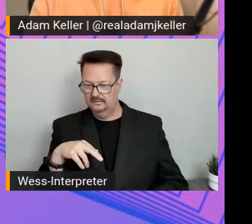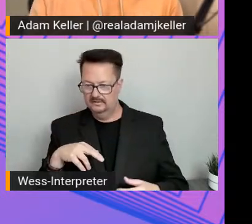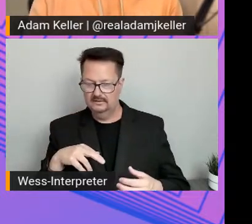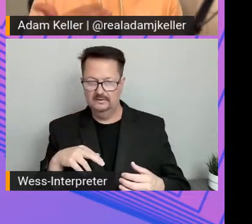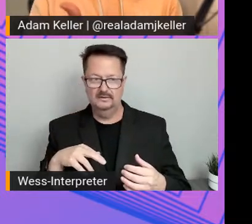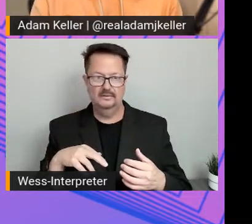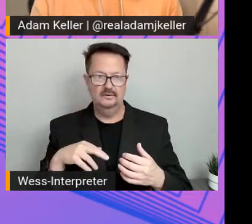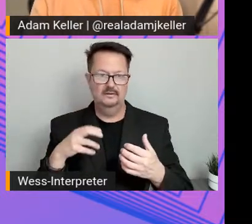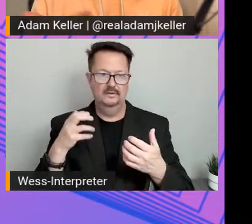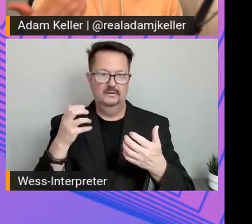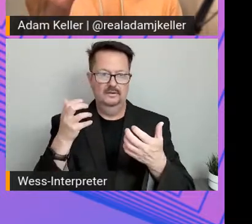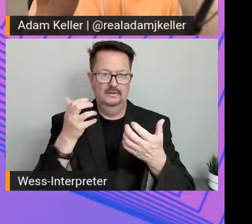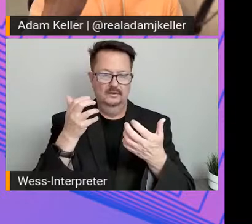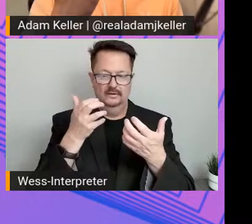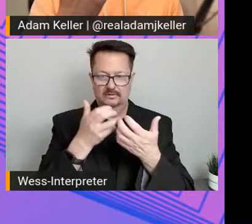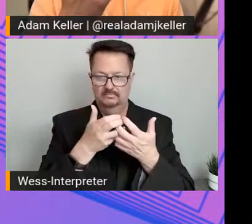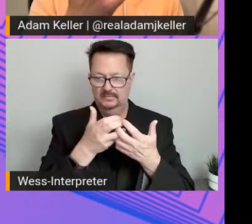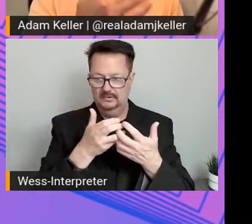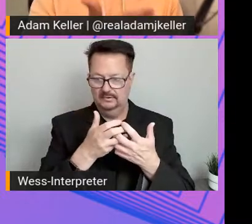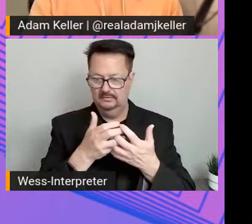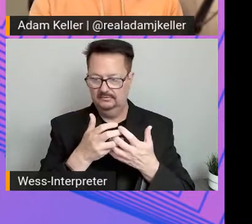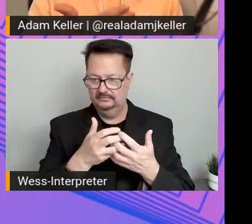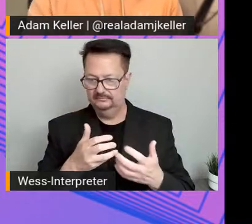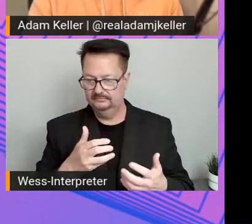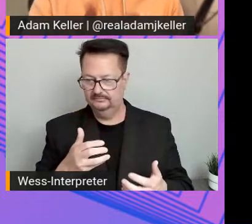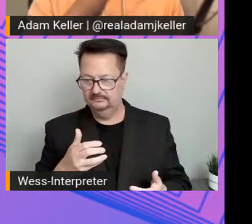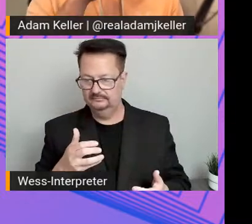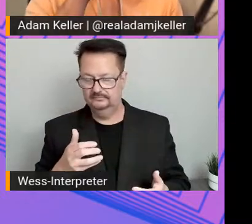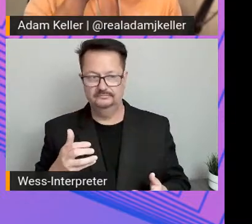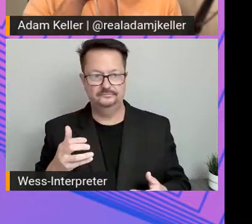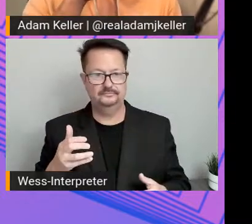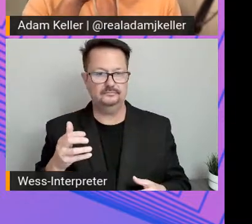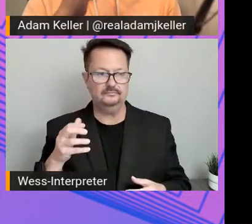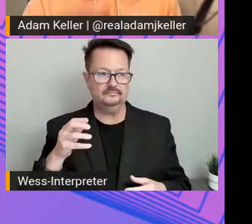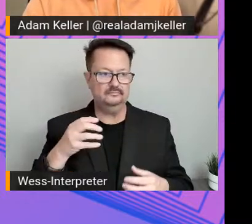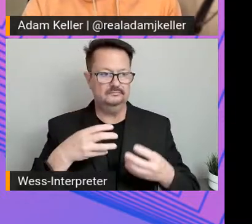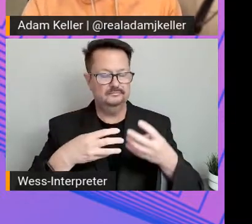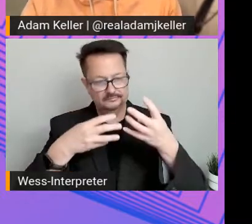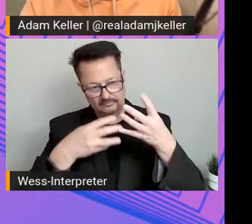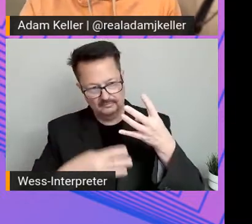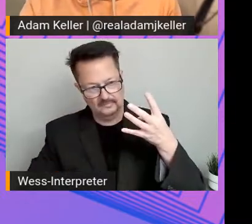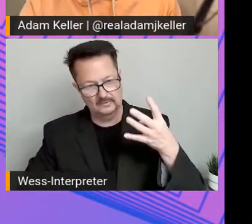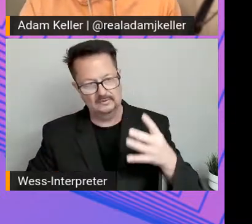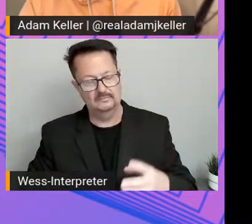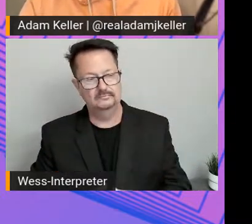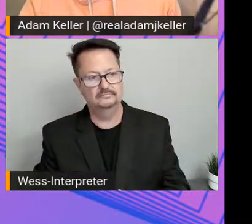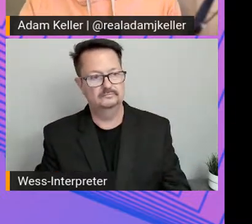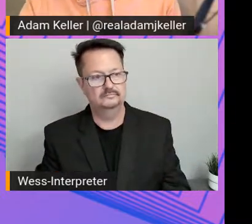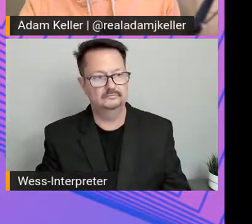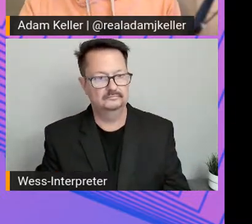any volumes that I need to define, environment variables, and so on.